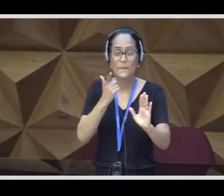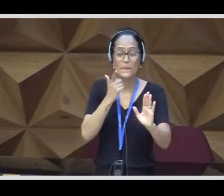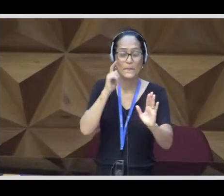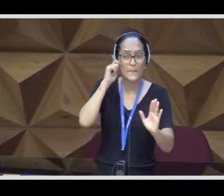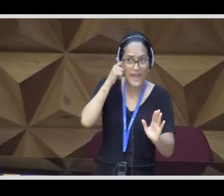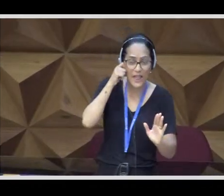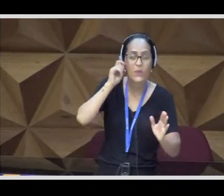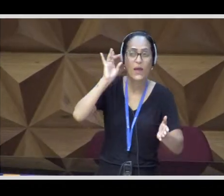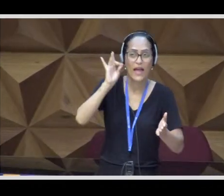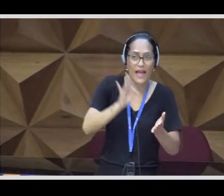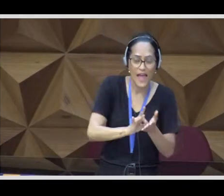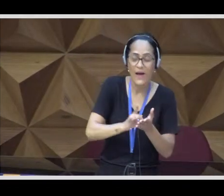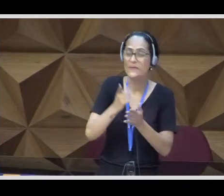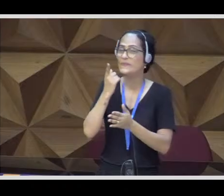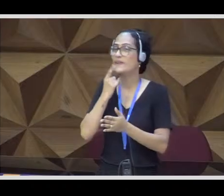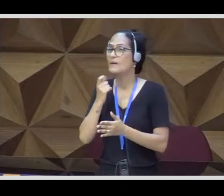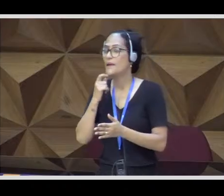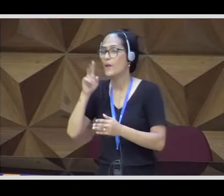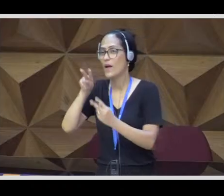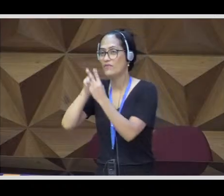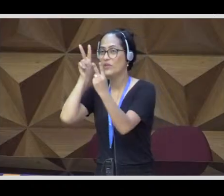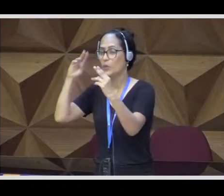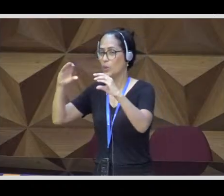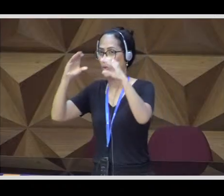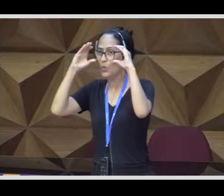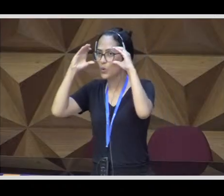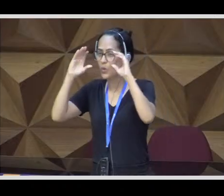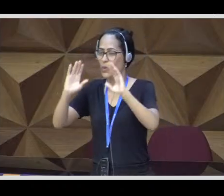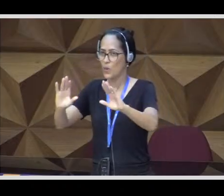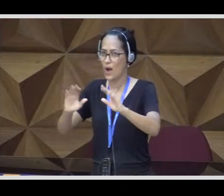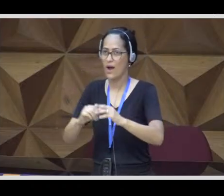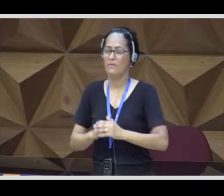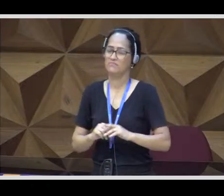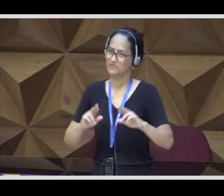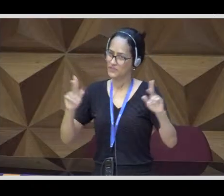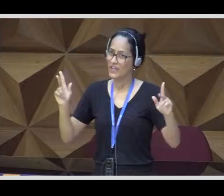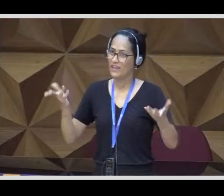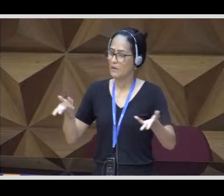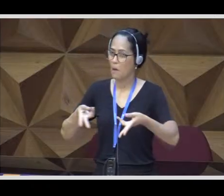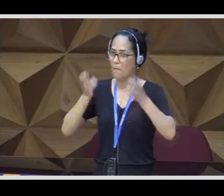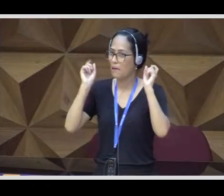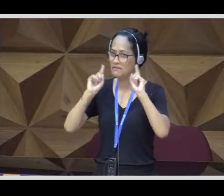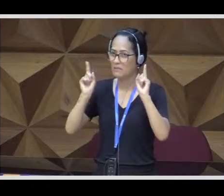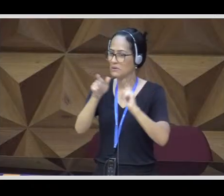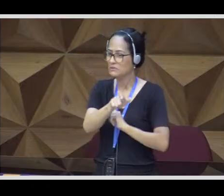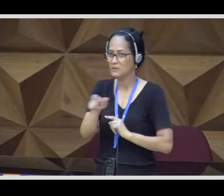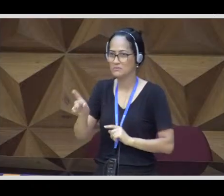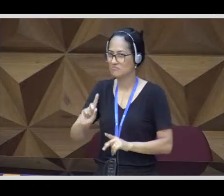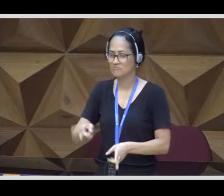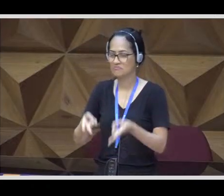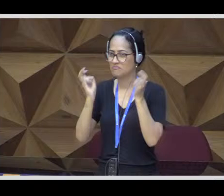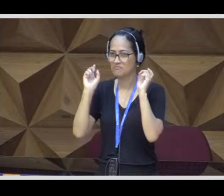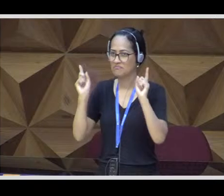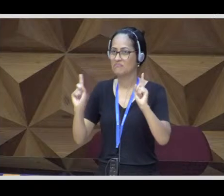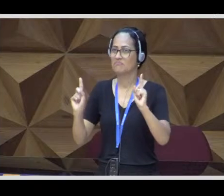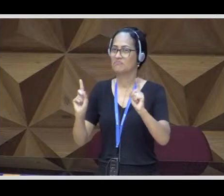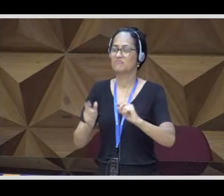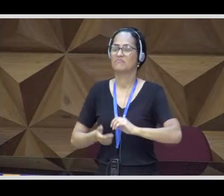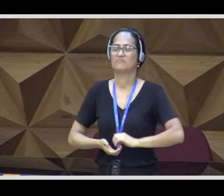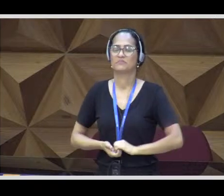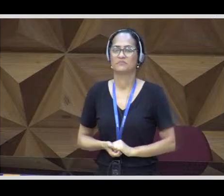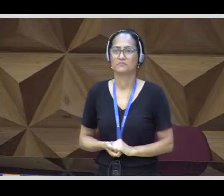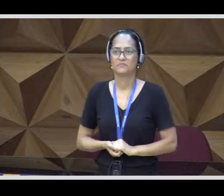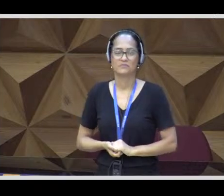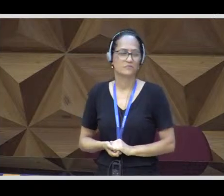for example, I shouldn't use red. Red is a kind of an inconvenient color, isn't it? Let's try black.